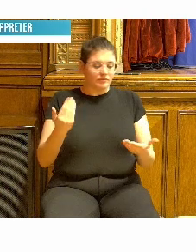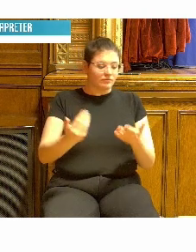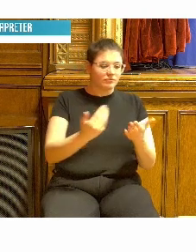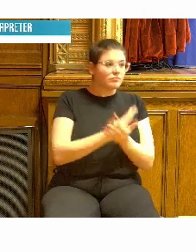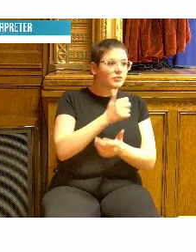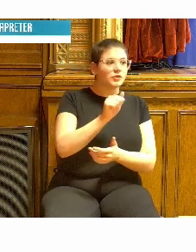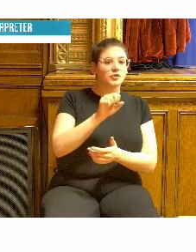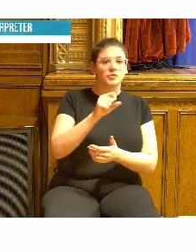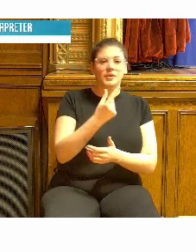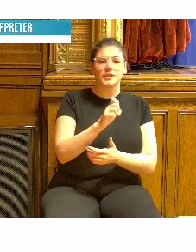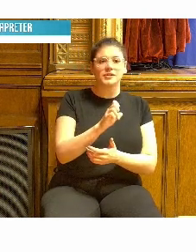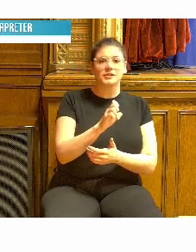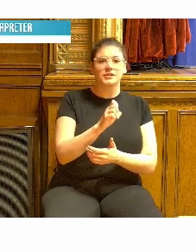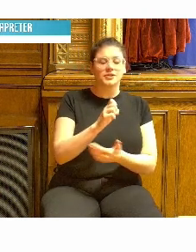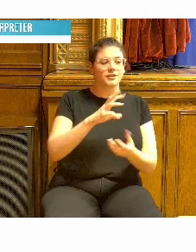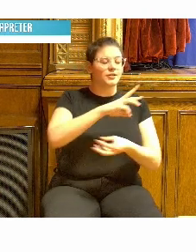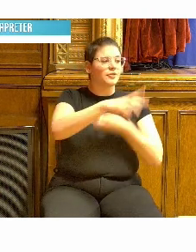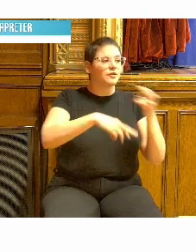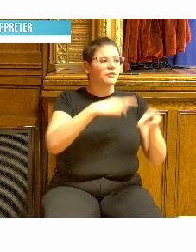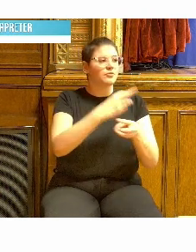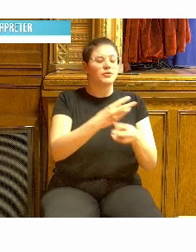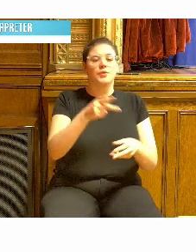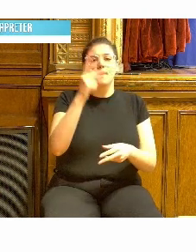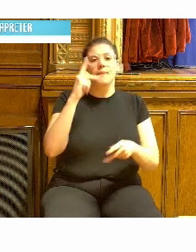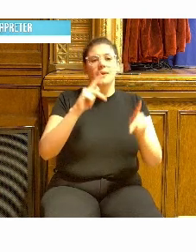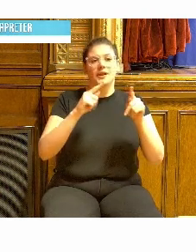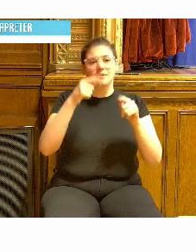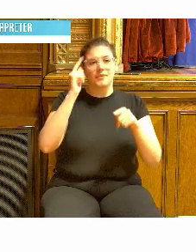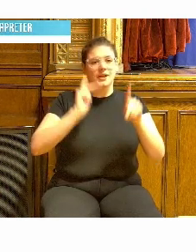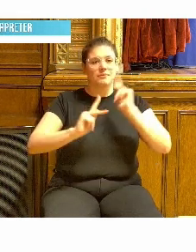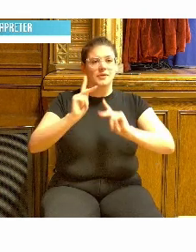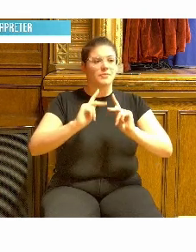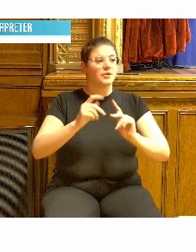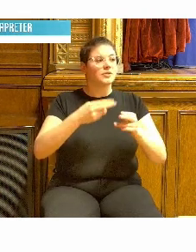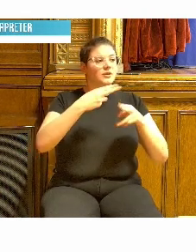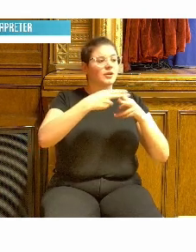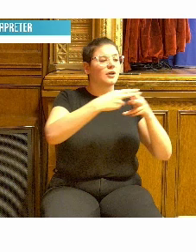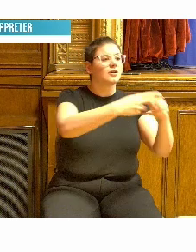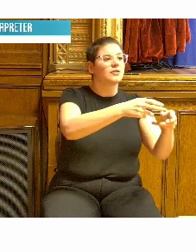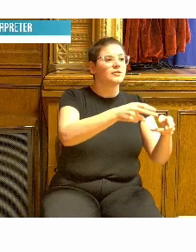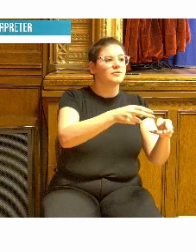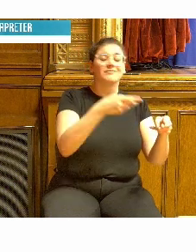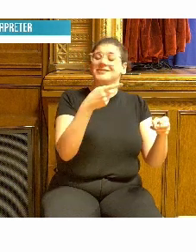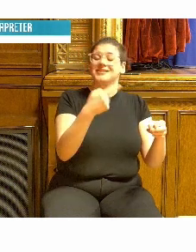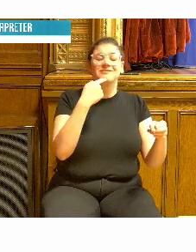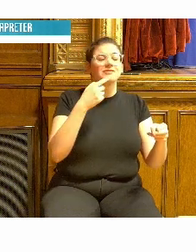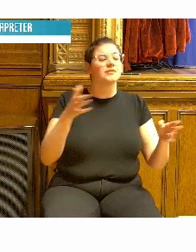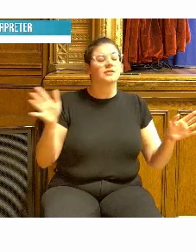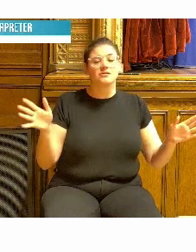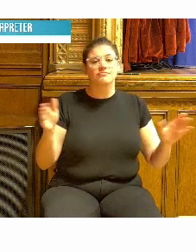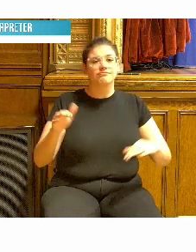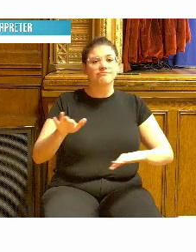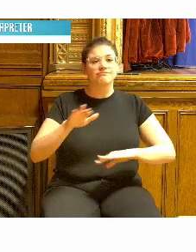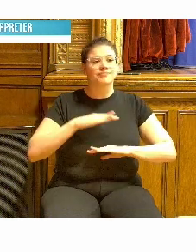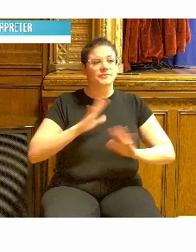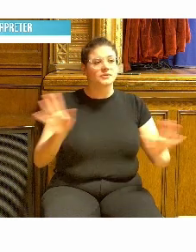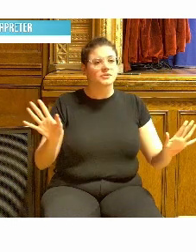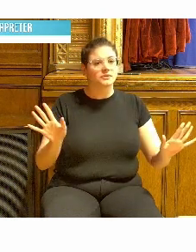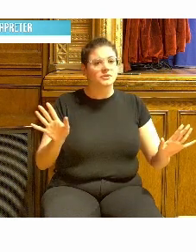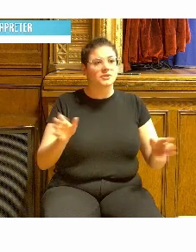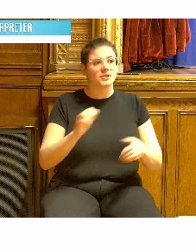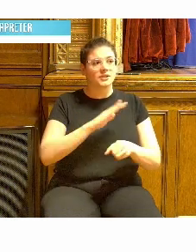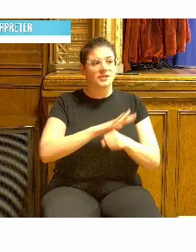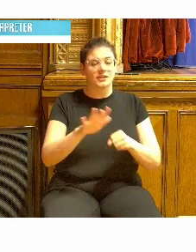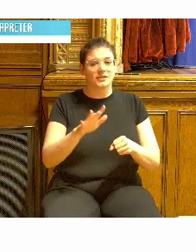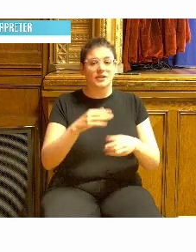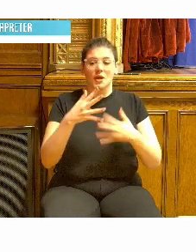around the world. It's time to understand that black people have had enough. It is time. America